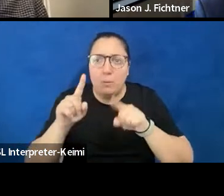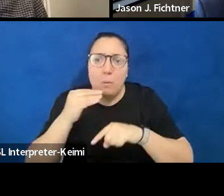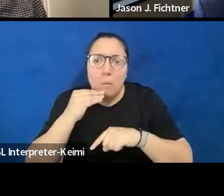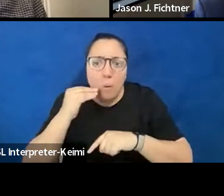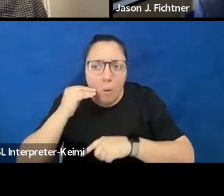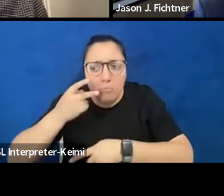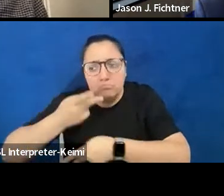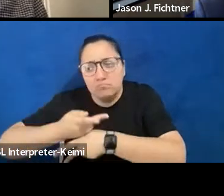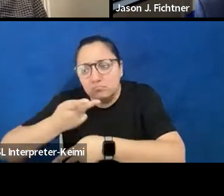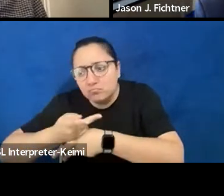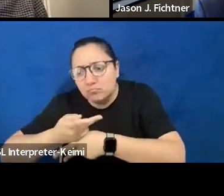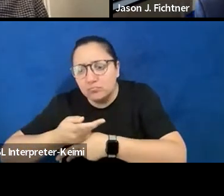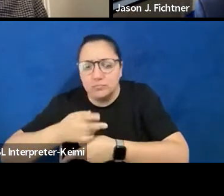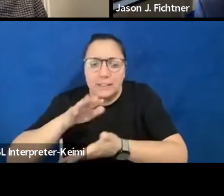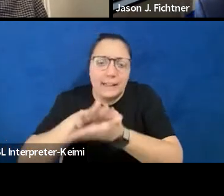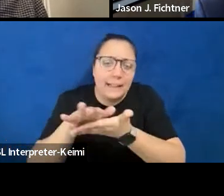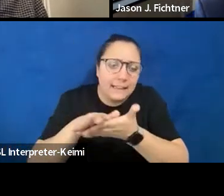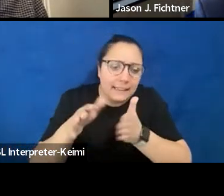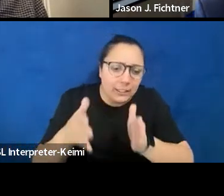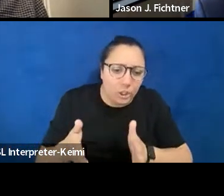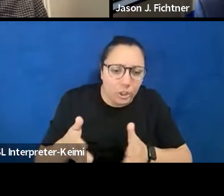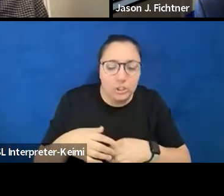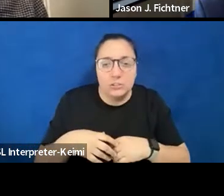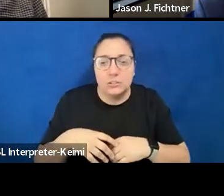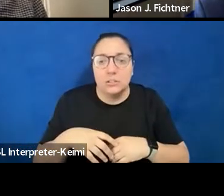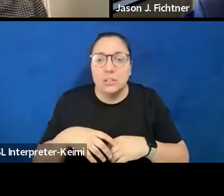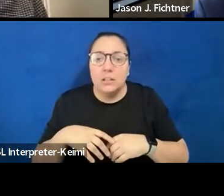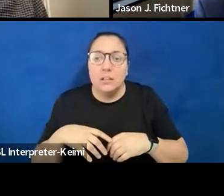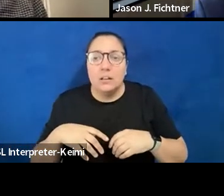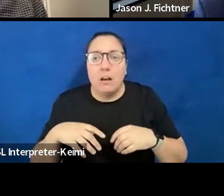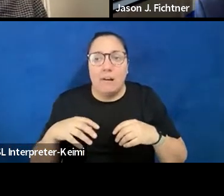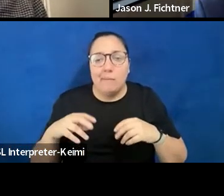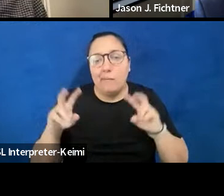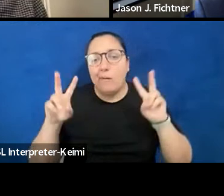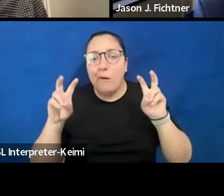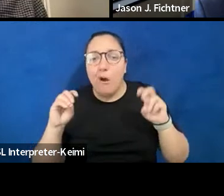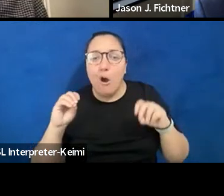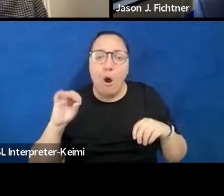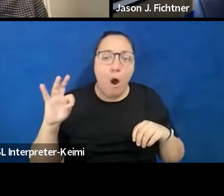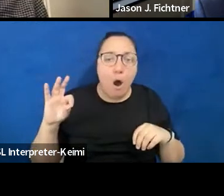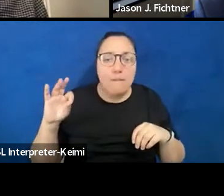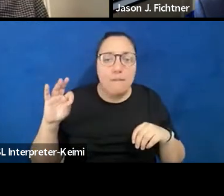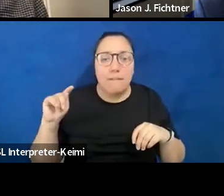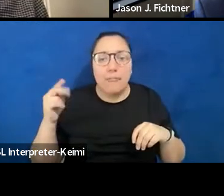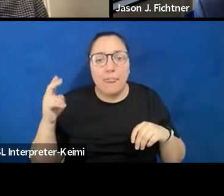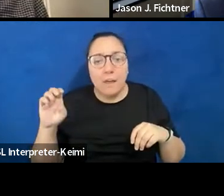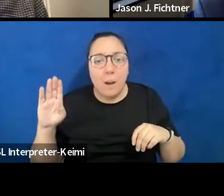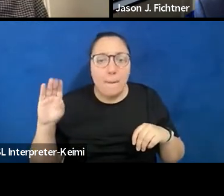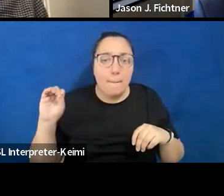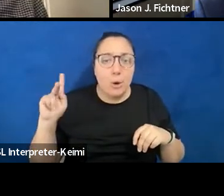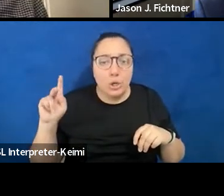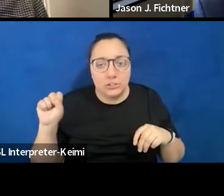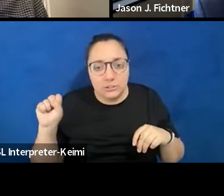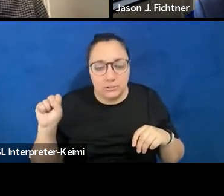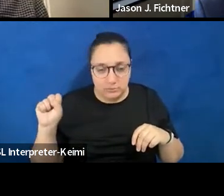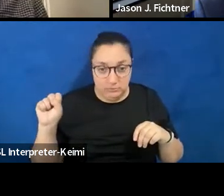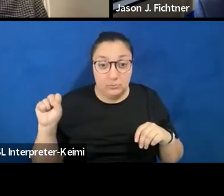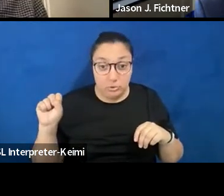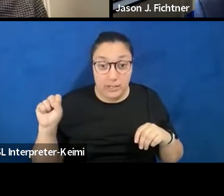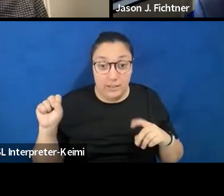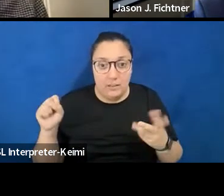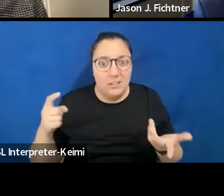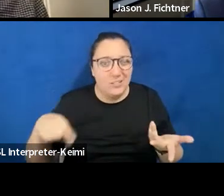people doing jobs that are more likely to be off the books, so to speak, not counted, are not then receiving Social